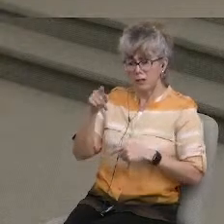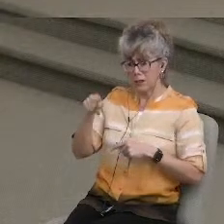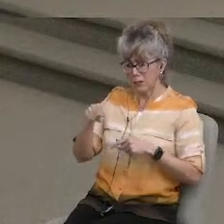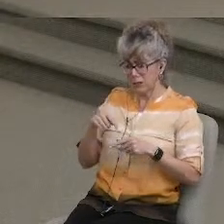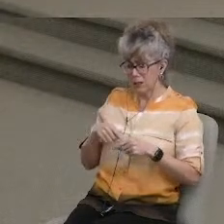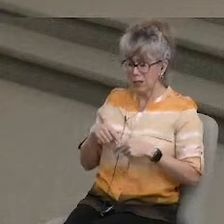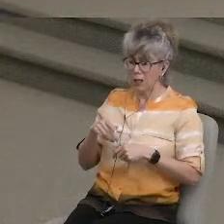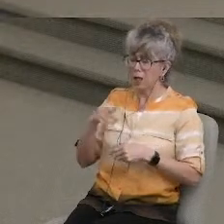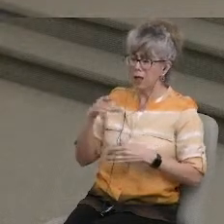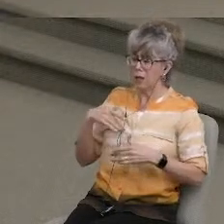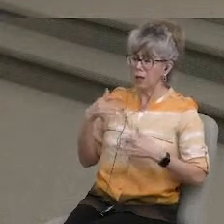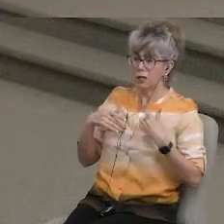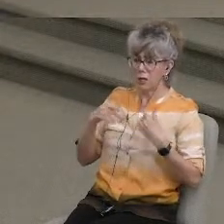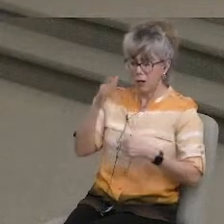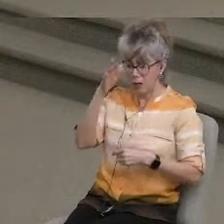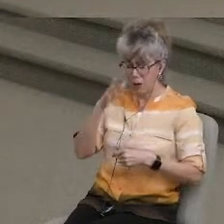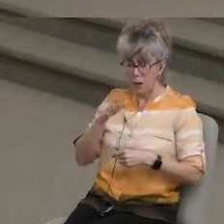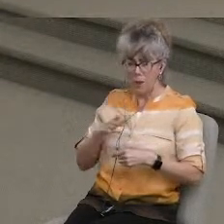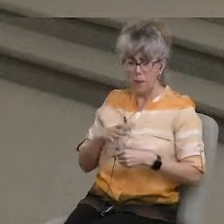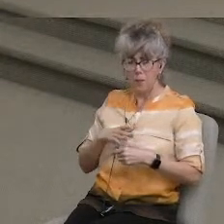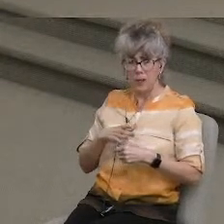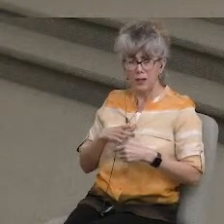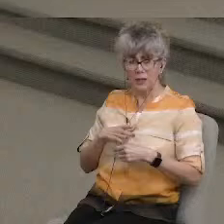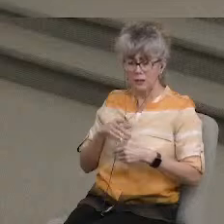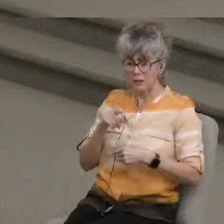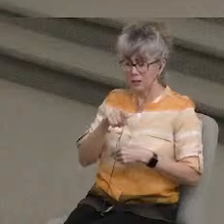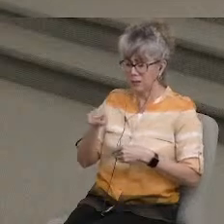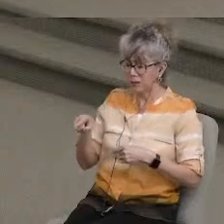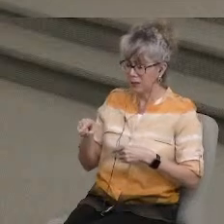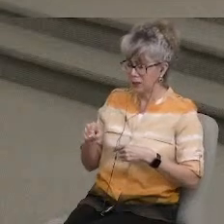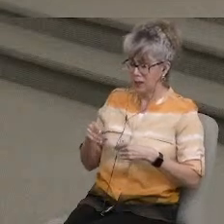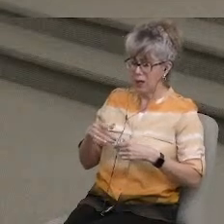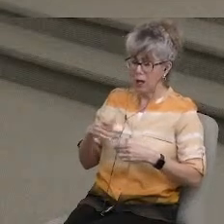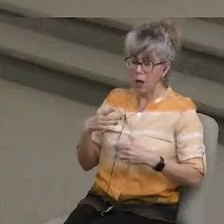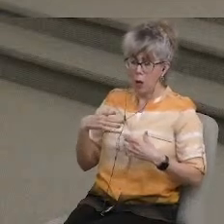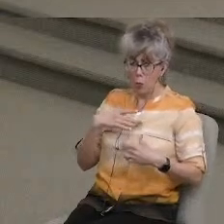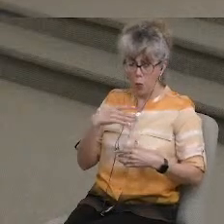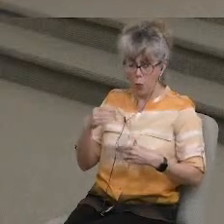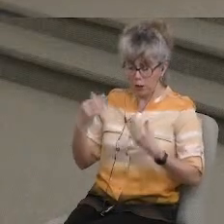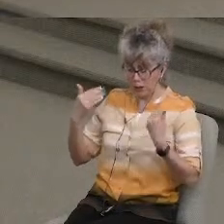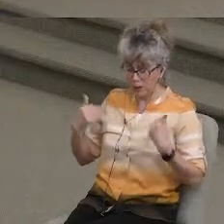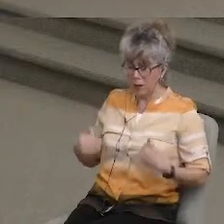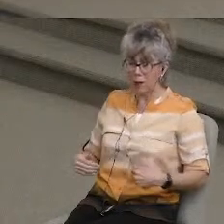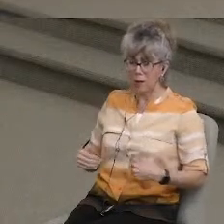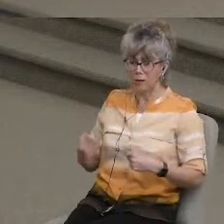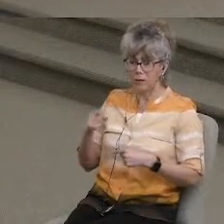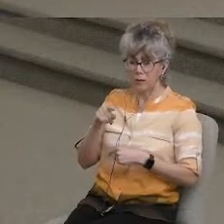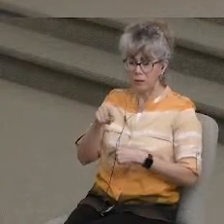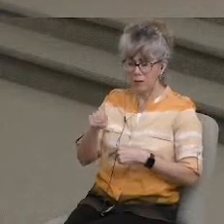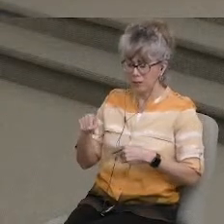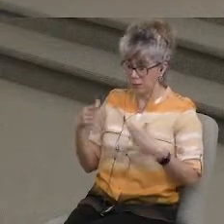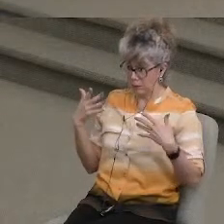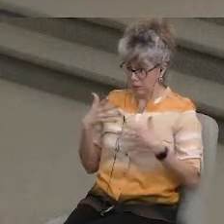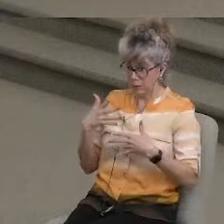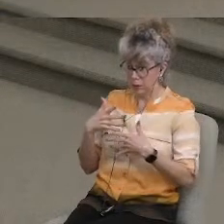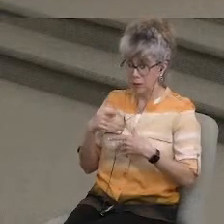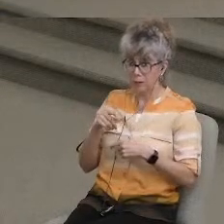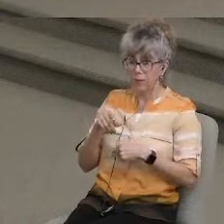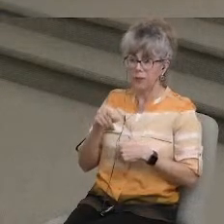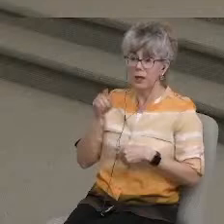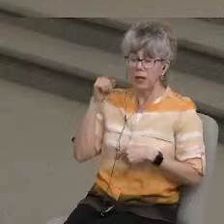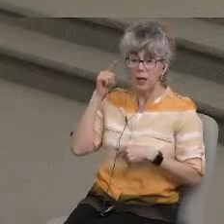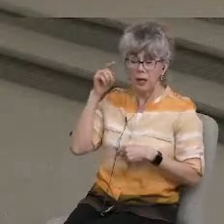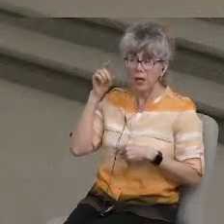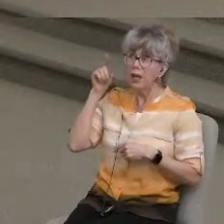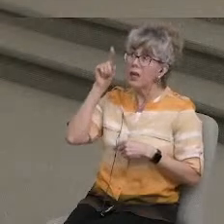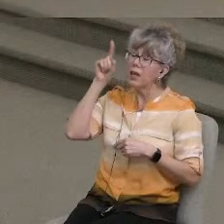white robe sitting on the right side, and they were alarmed. They were fearful. Don't be alarmed. Don't be afraid, he said.